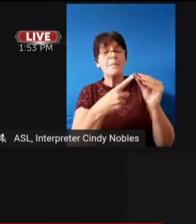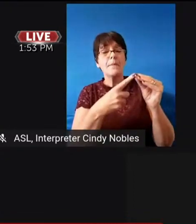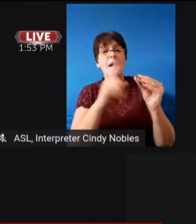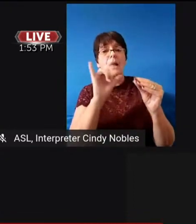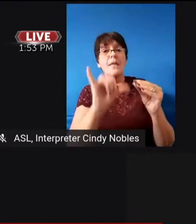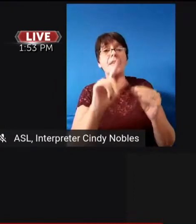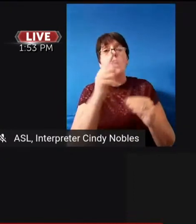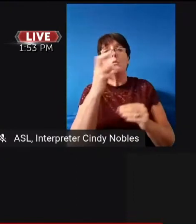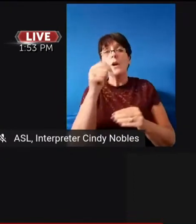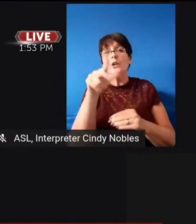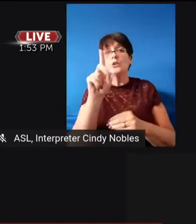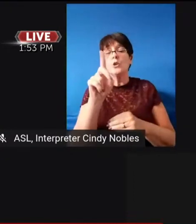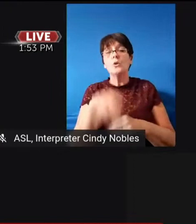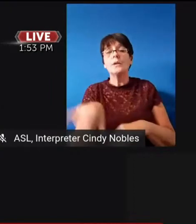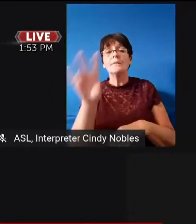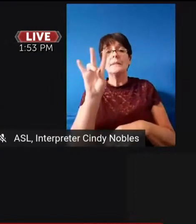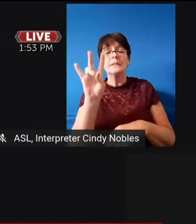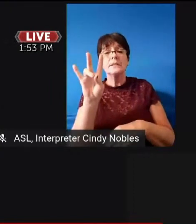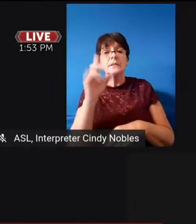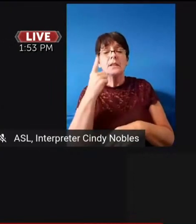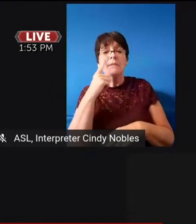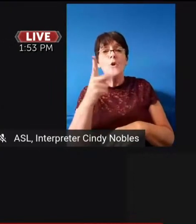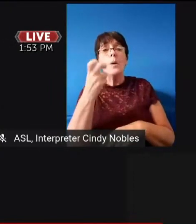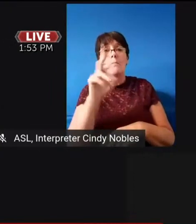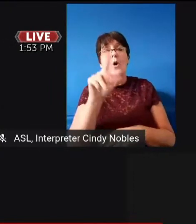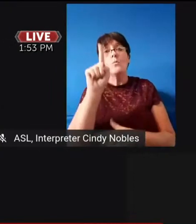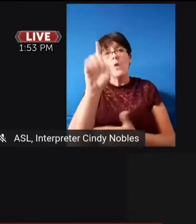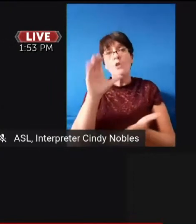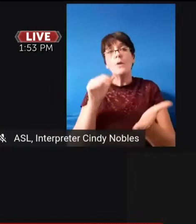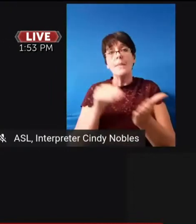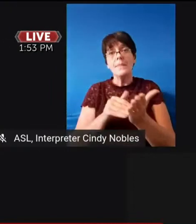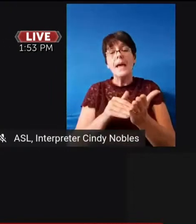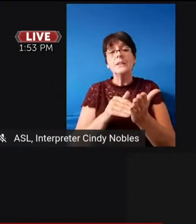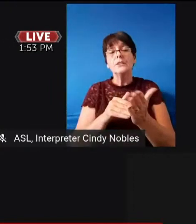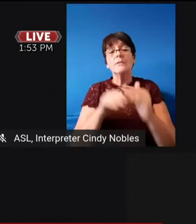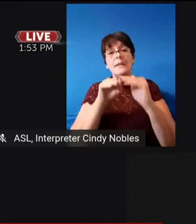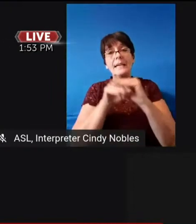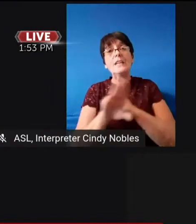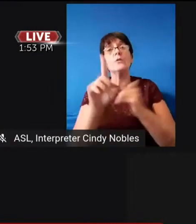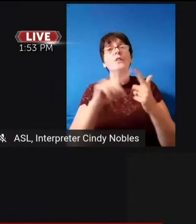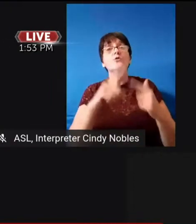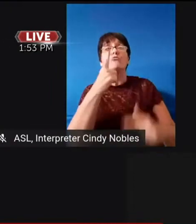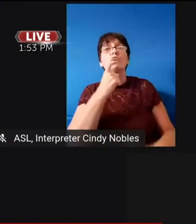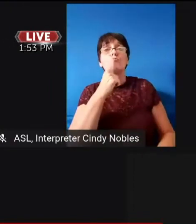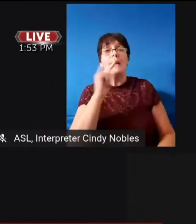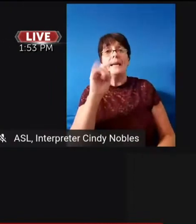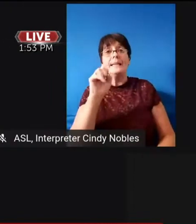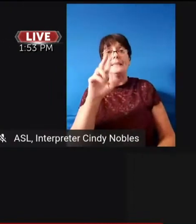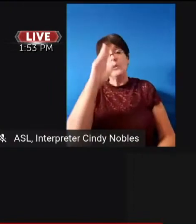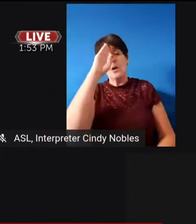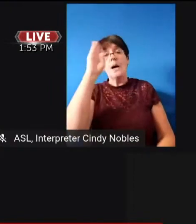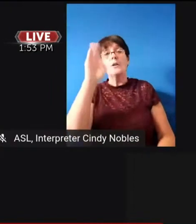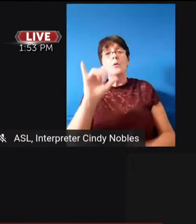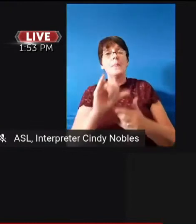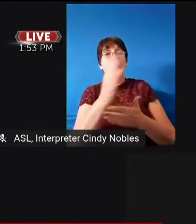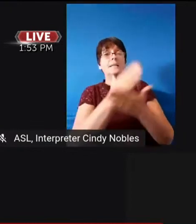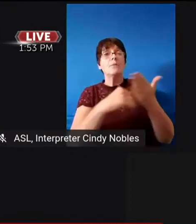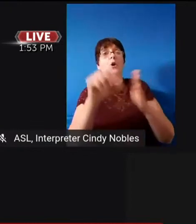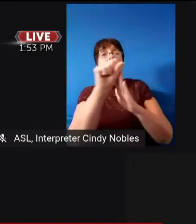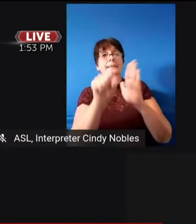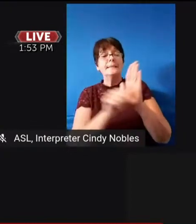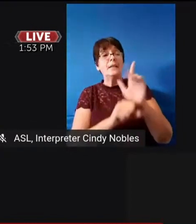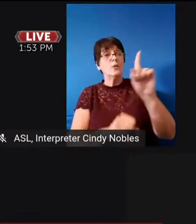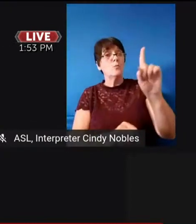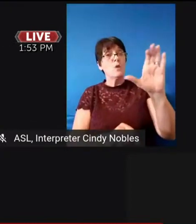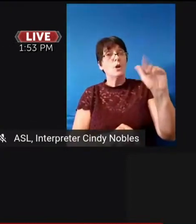threshold of 7 or fewer new daily cases per 100,000 for entering into the red tier. I know that's sort of the same thing as the 100